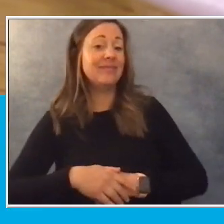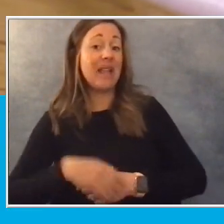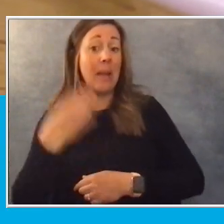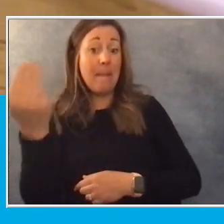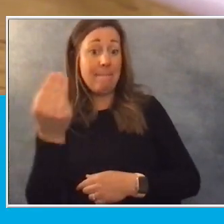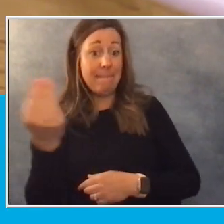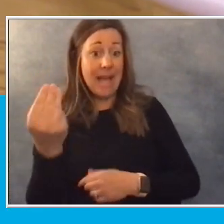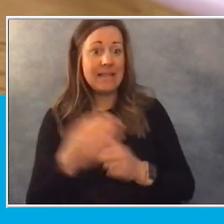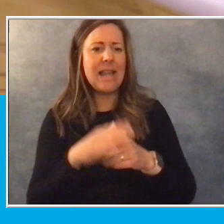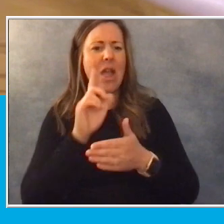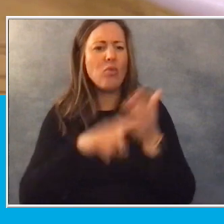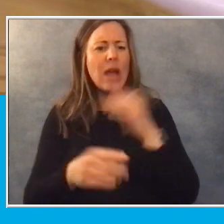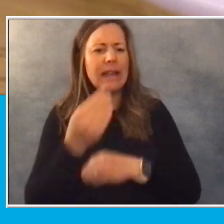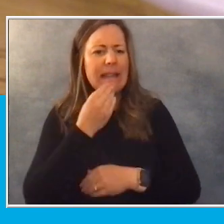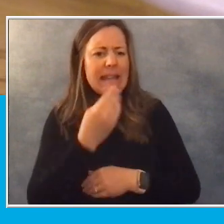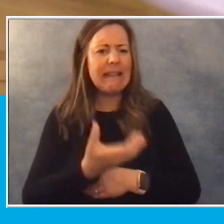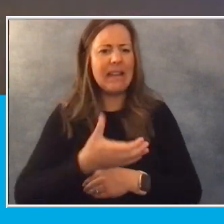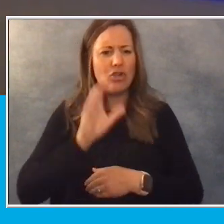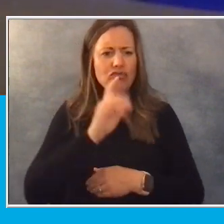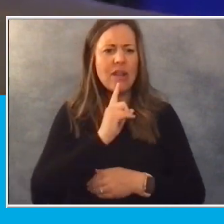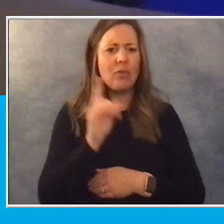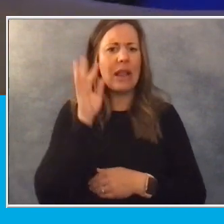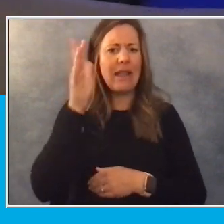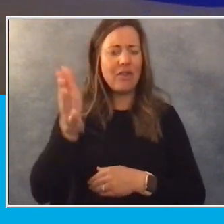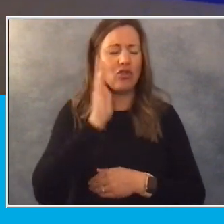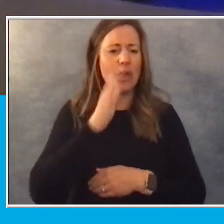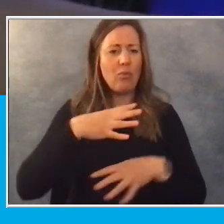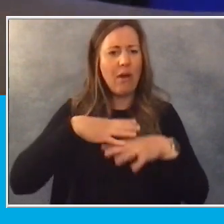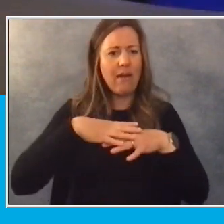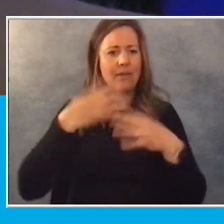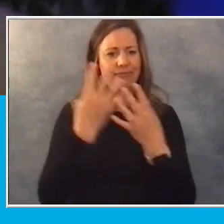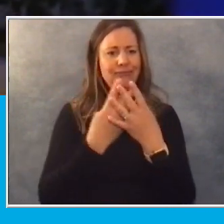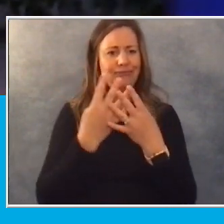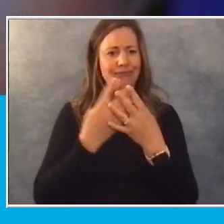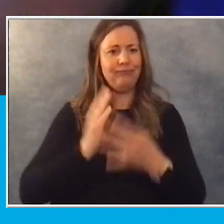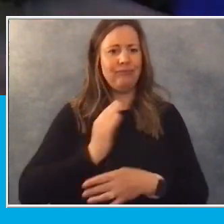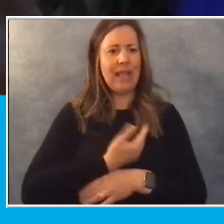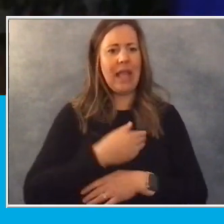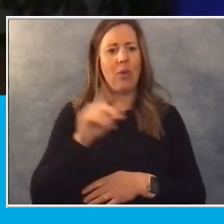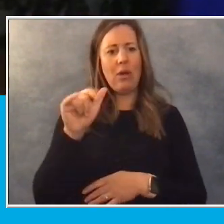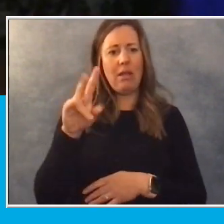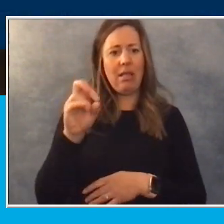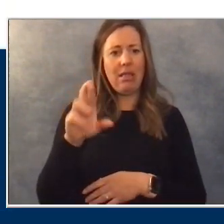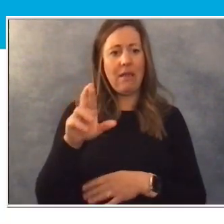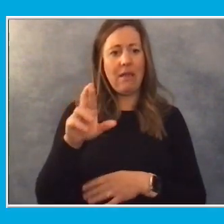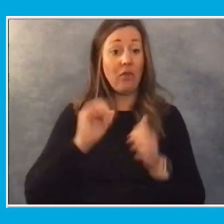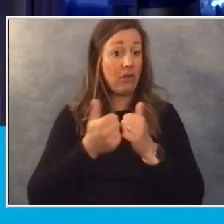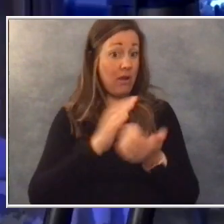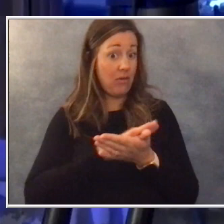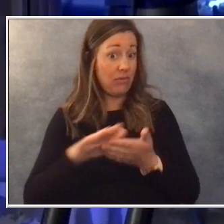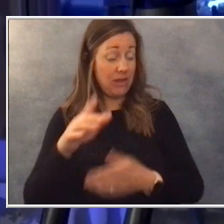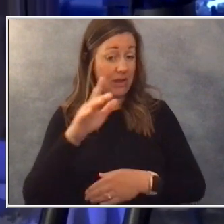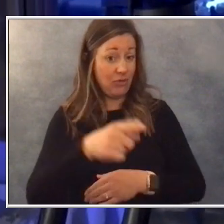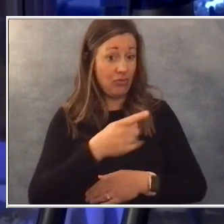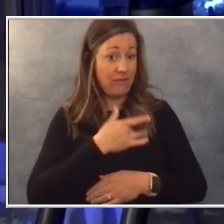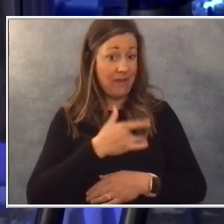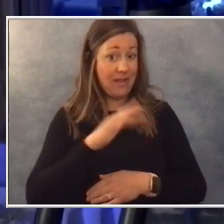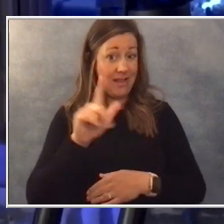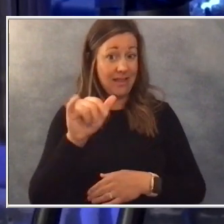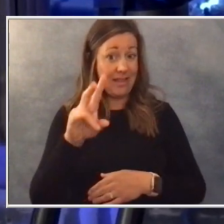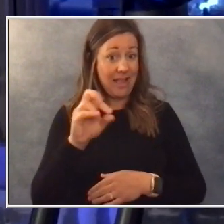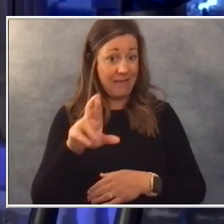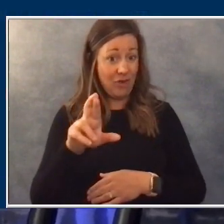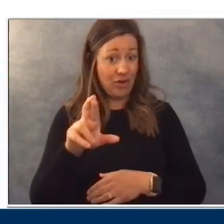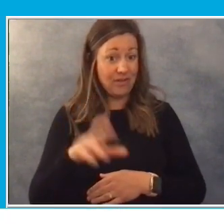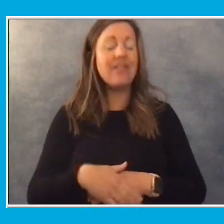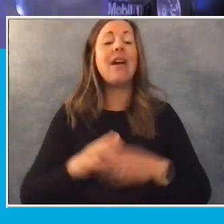we eat and drink eventually gets filtered through our liver. So how clean do you think your filter is? I'm Jessica Lovell on the next